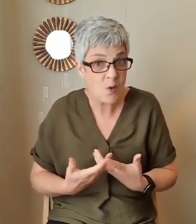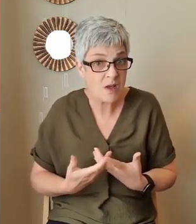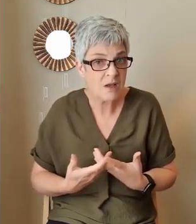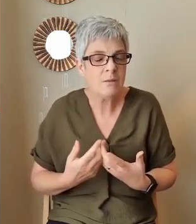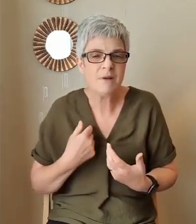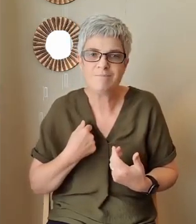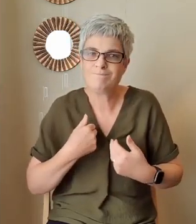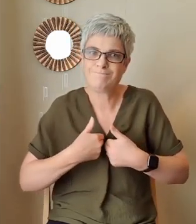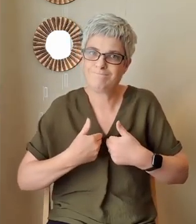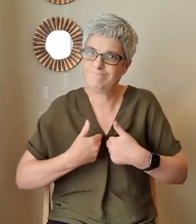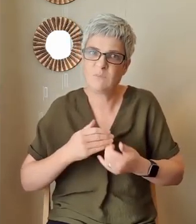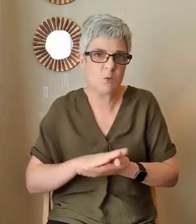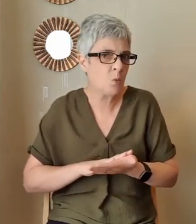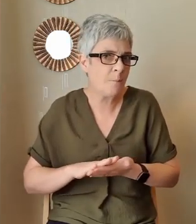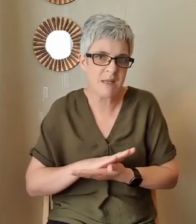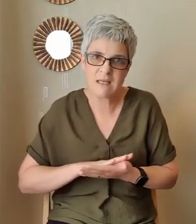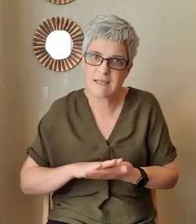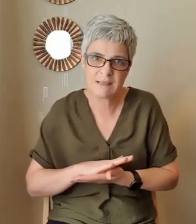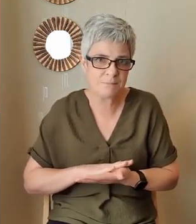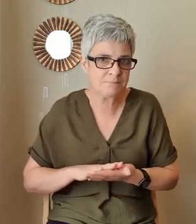but you've not meant it.